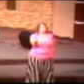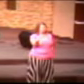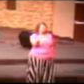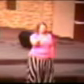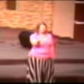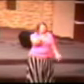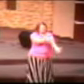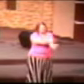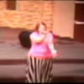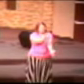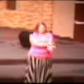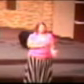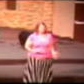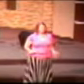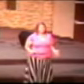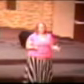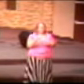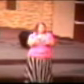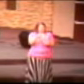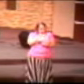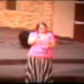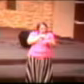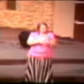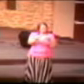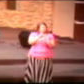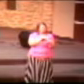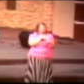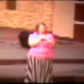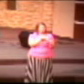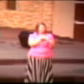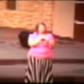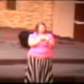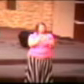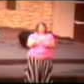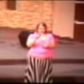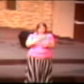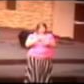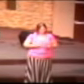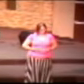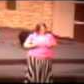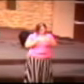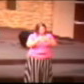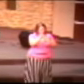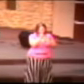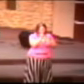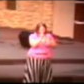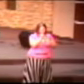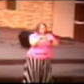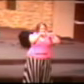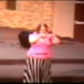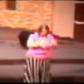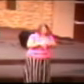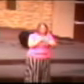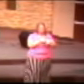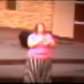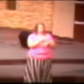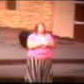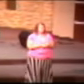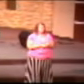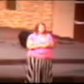It's not possible. We need each other. Our survival depends on it.